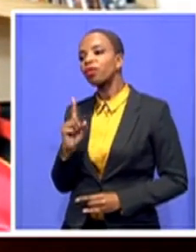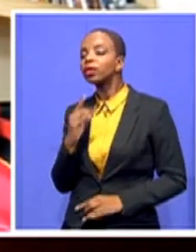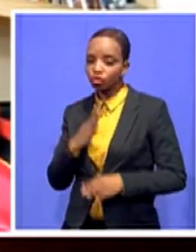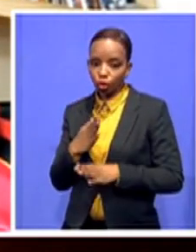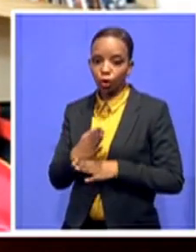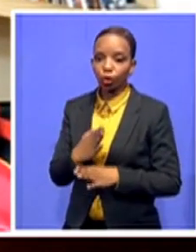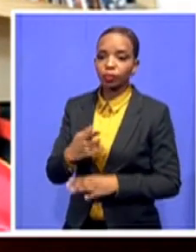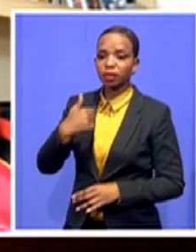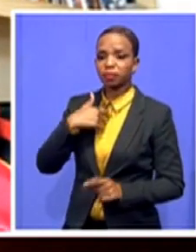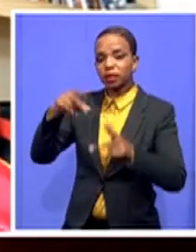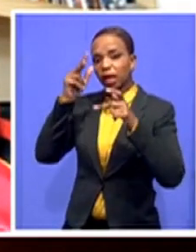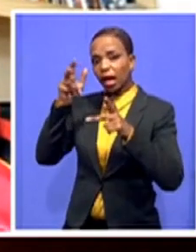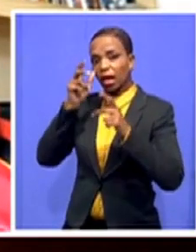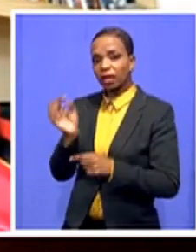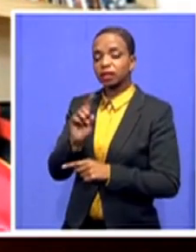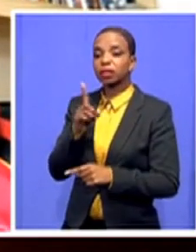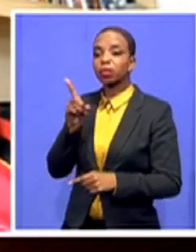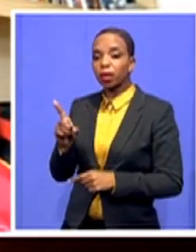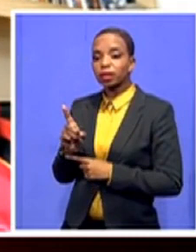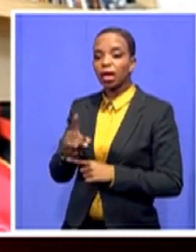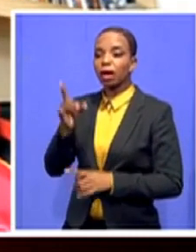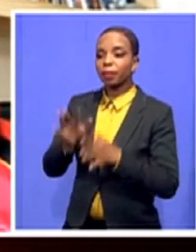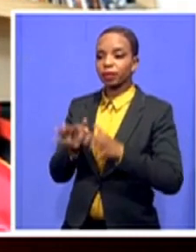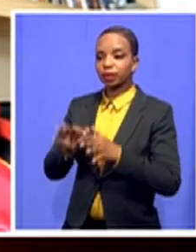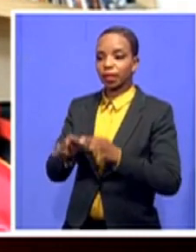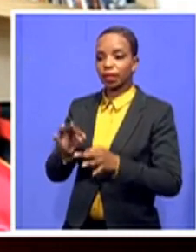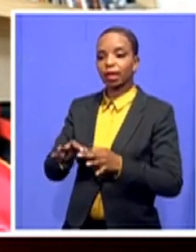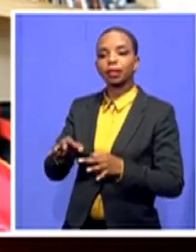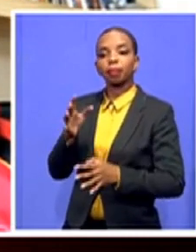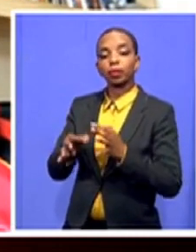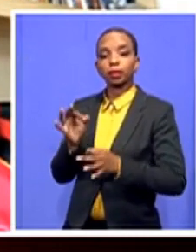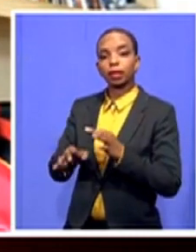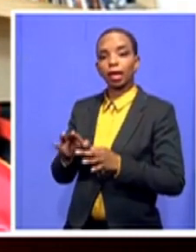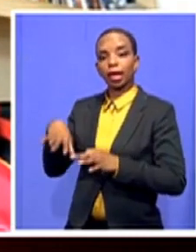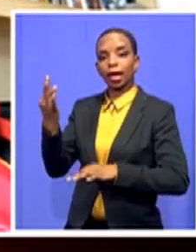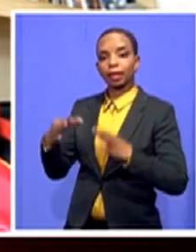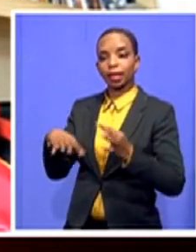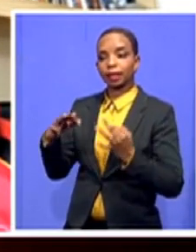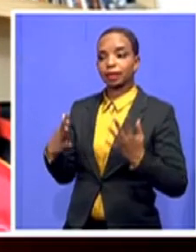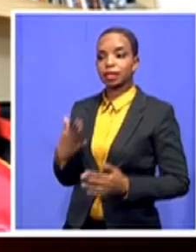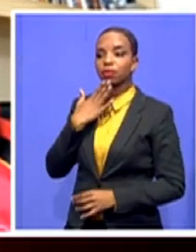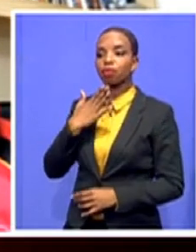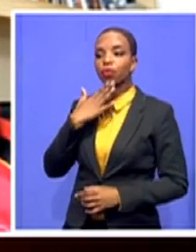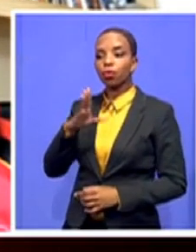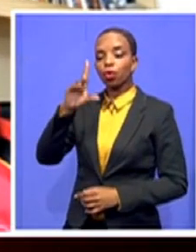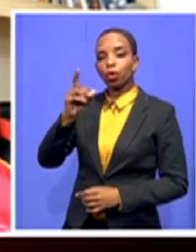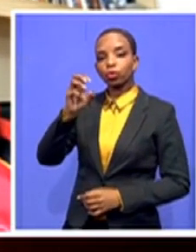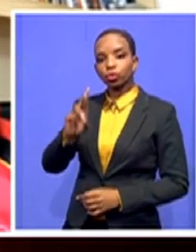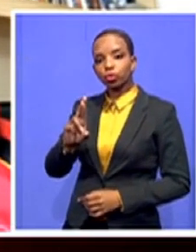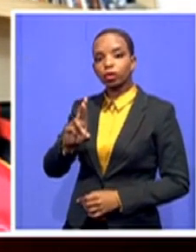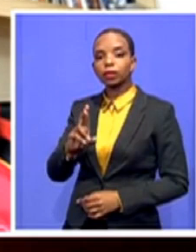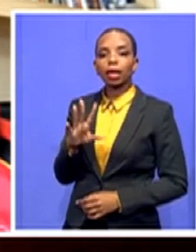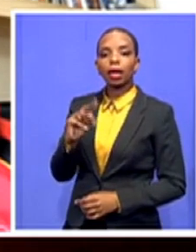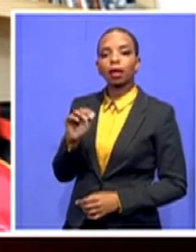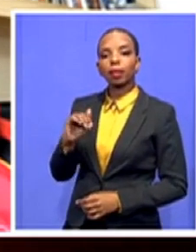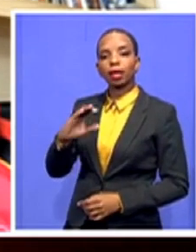Labour and Information Group, Dr. Dale McKinley, who was saying that, you have a situation